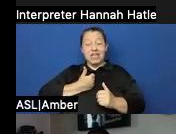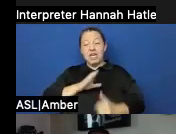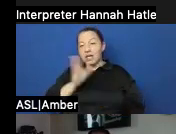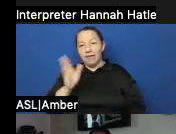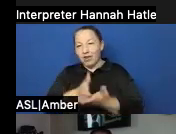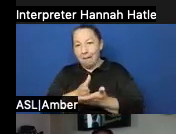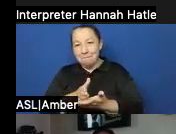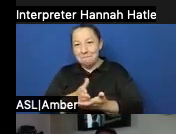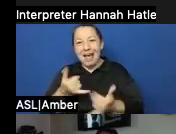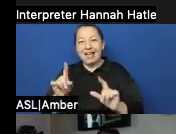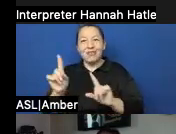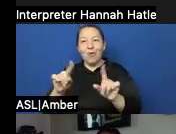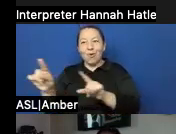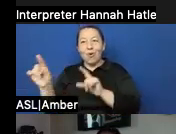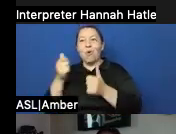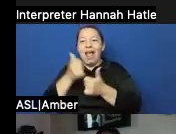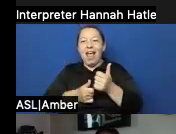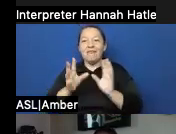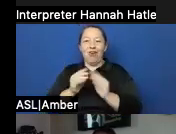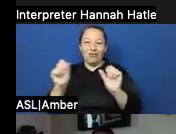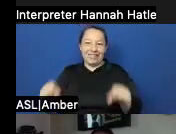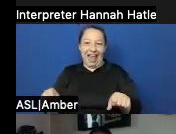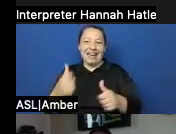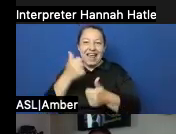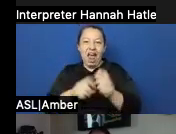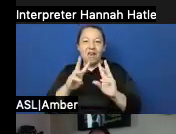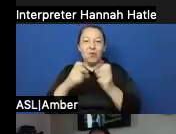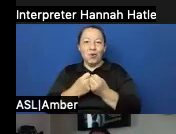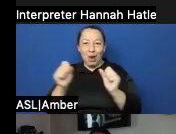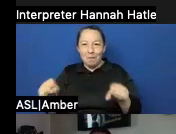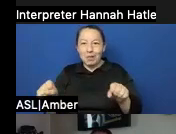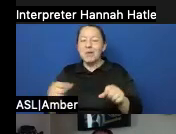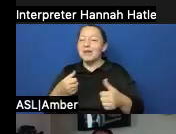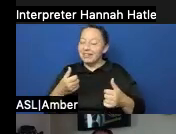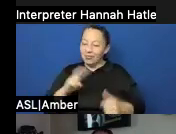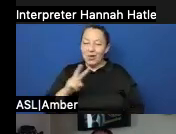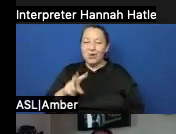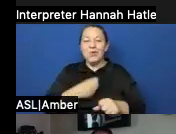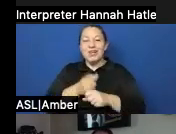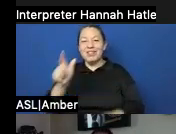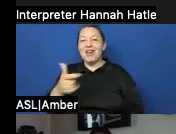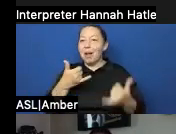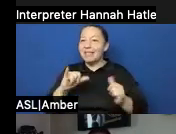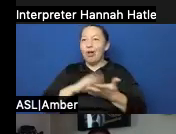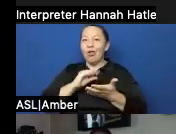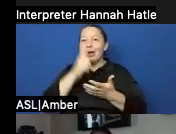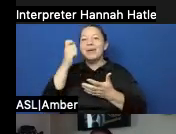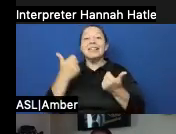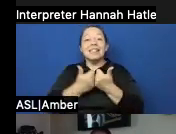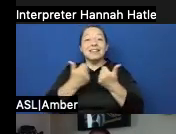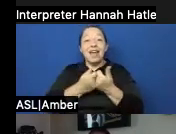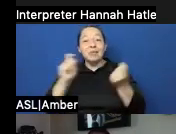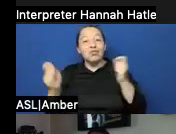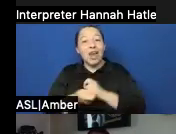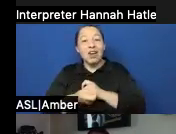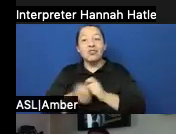every conference I can, go to every workshop I can, and I'm 22 years in, still learning, because the game is changing. COVID changed the